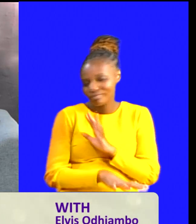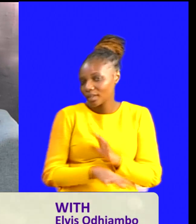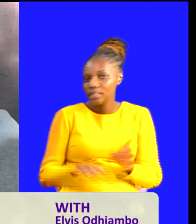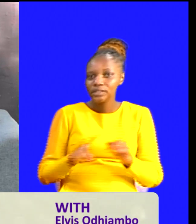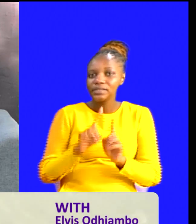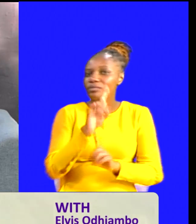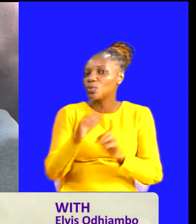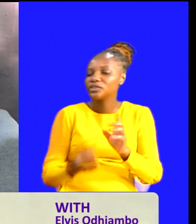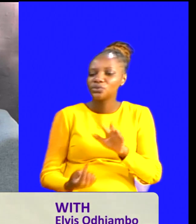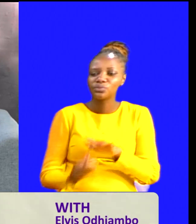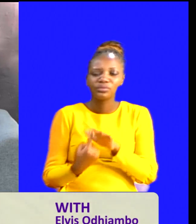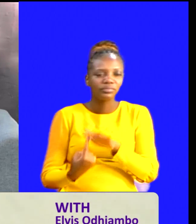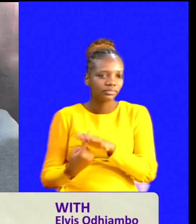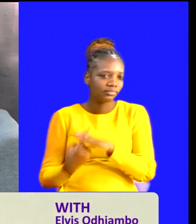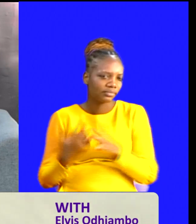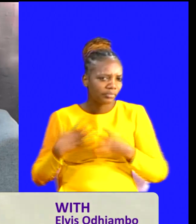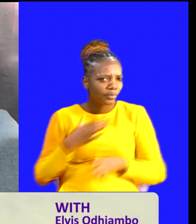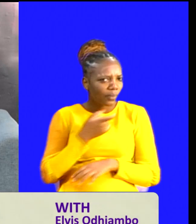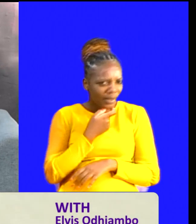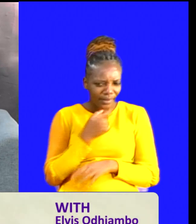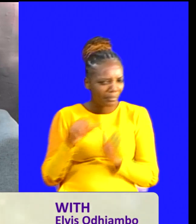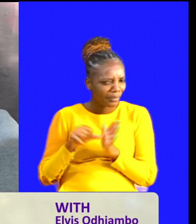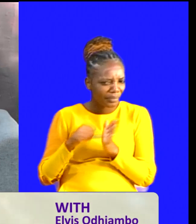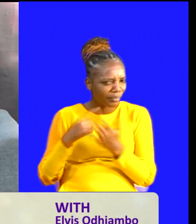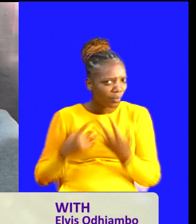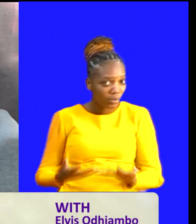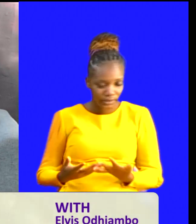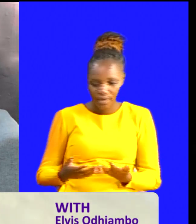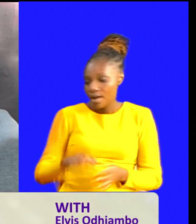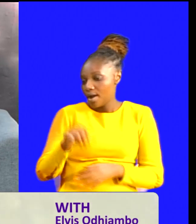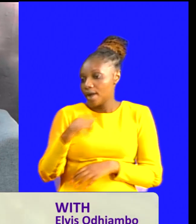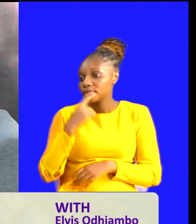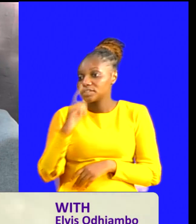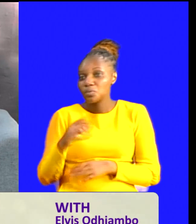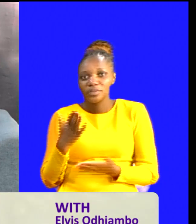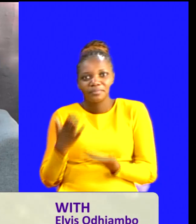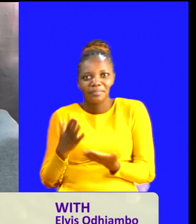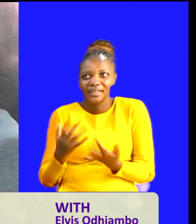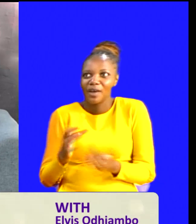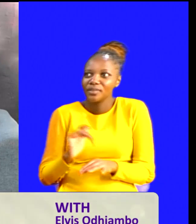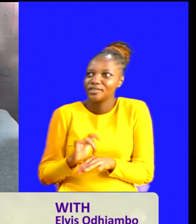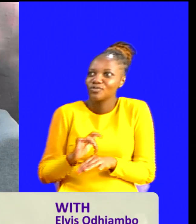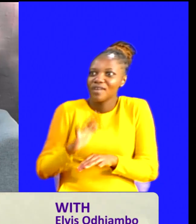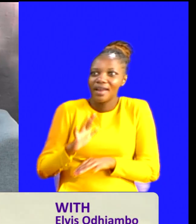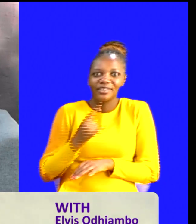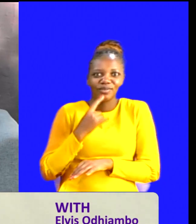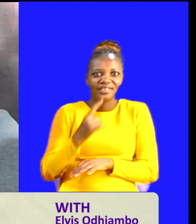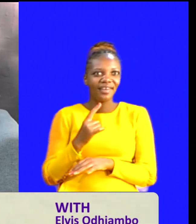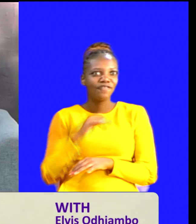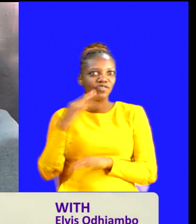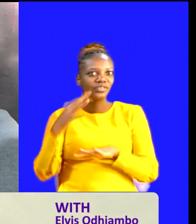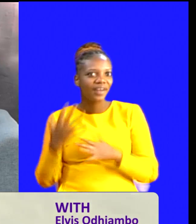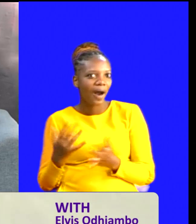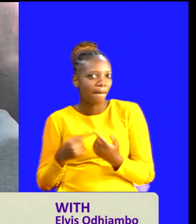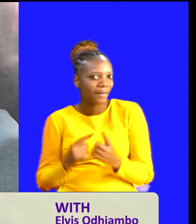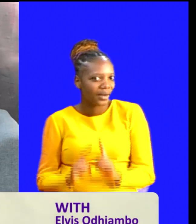questions are being asked. Of course, one would argue that the season is still young, bado ni changa na tumeanza.